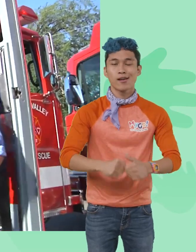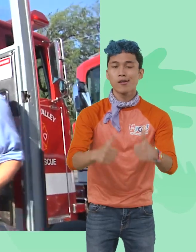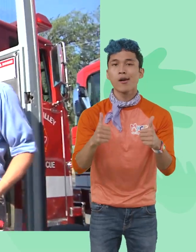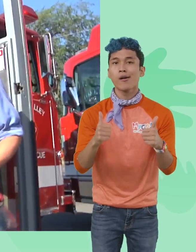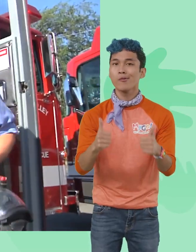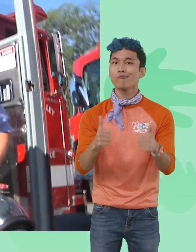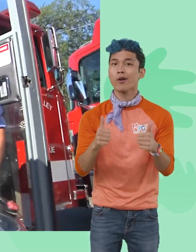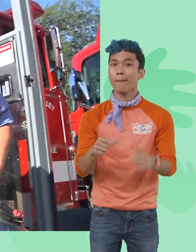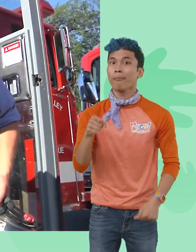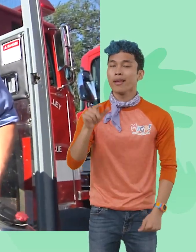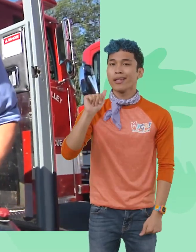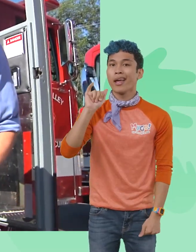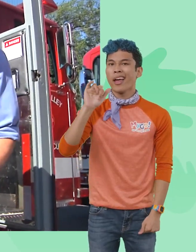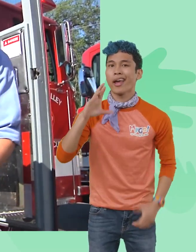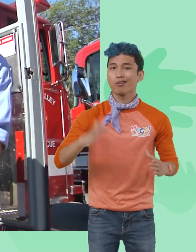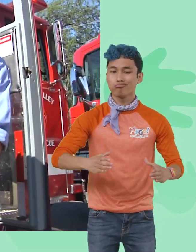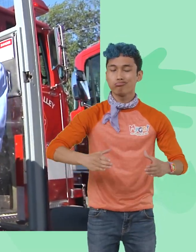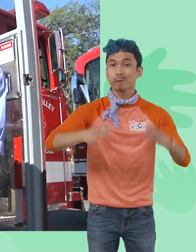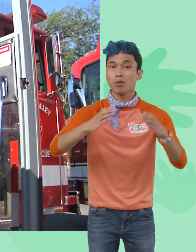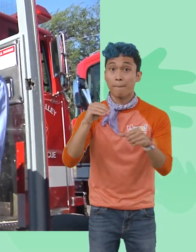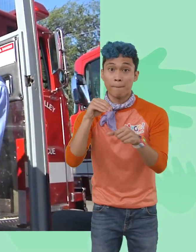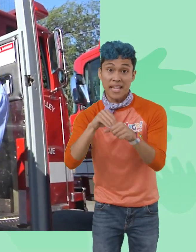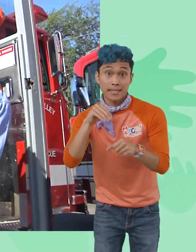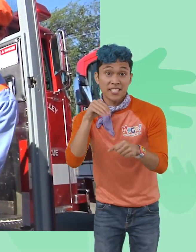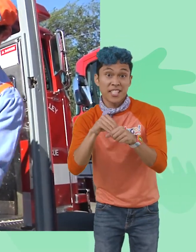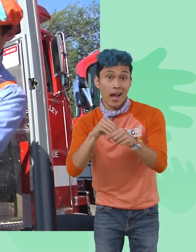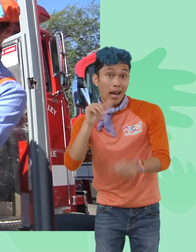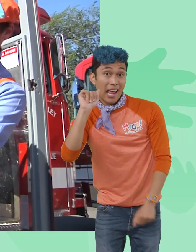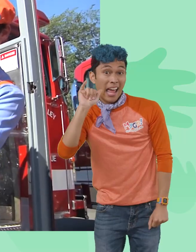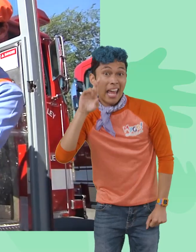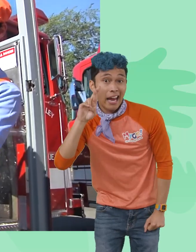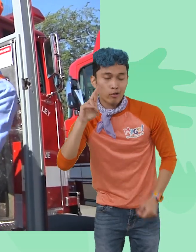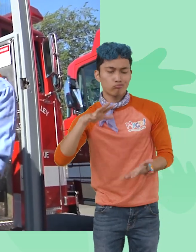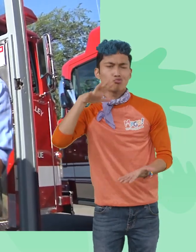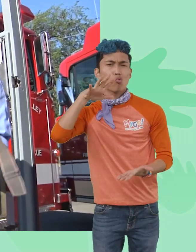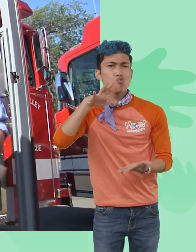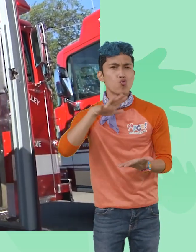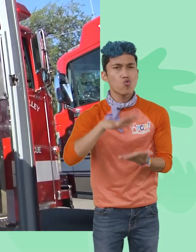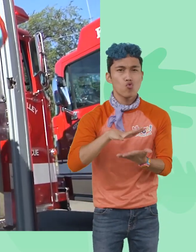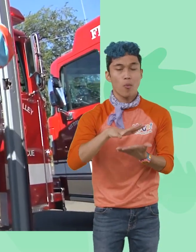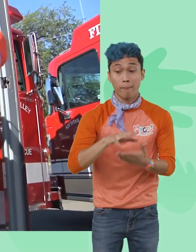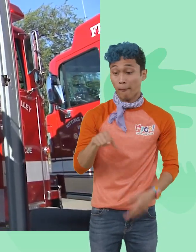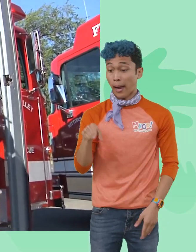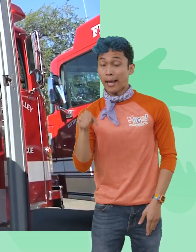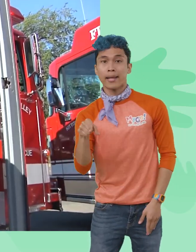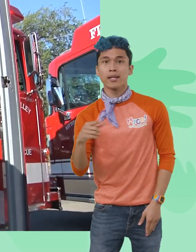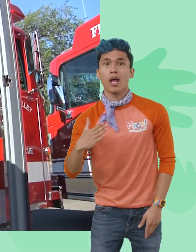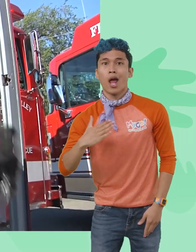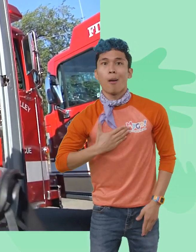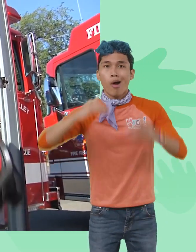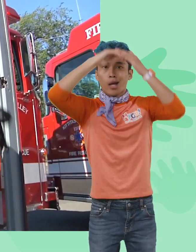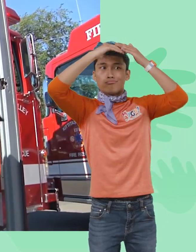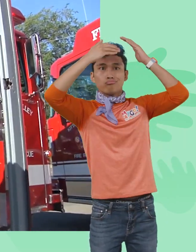All right, this is our air pack. This is compressed air in this big bottle. And then this down